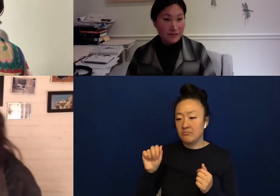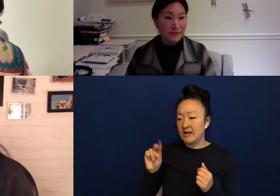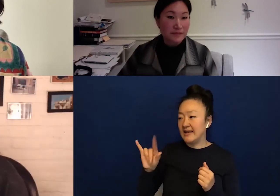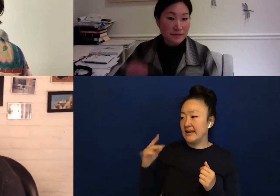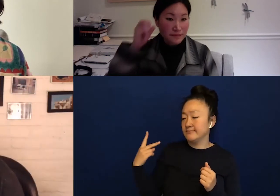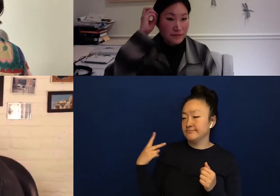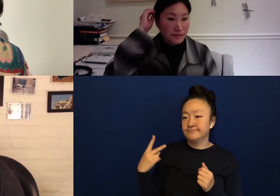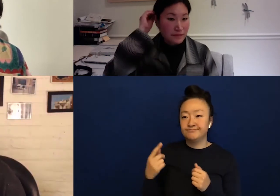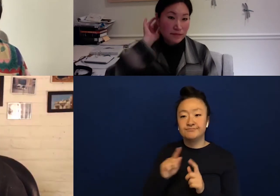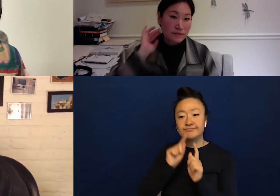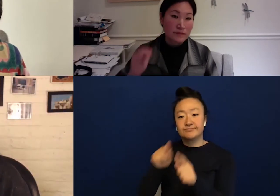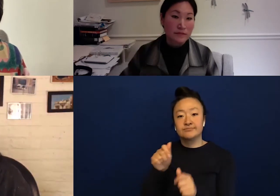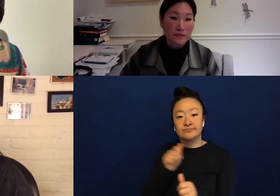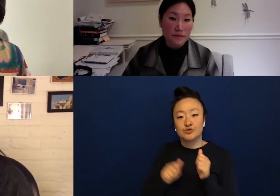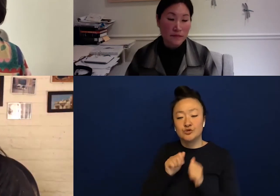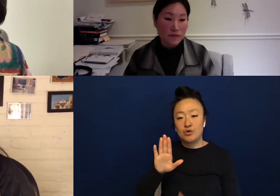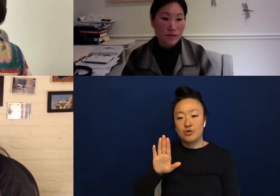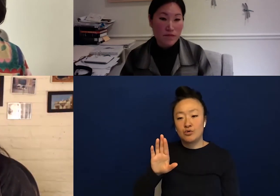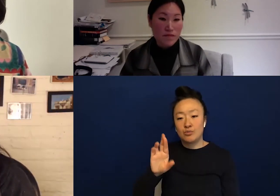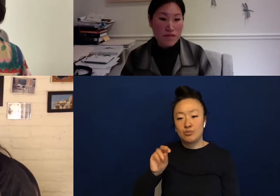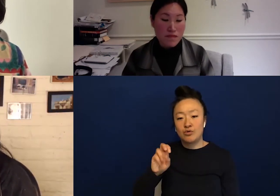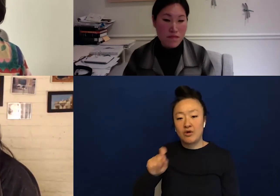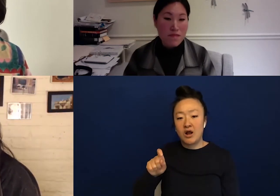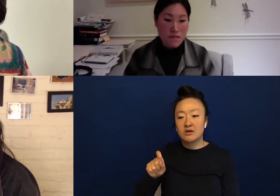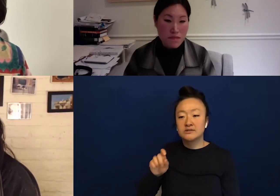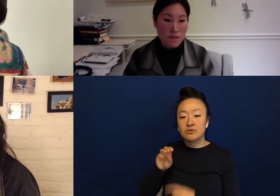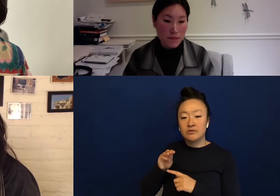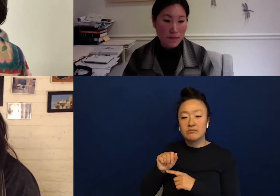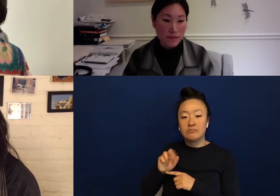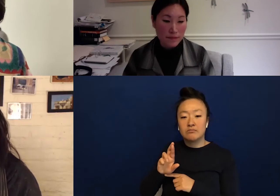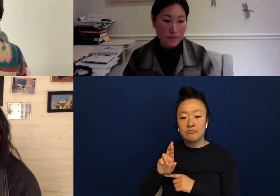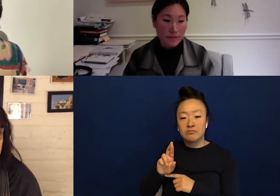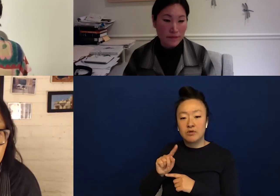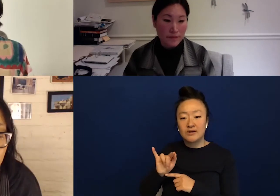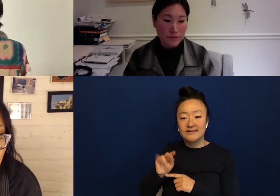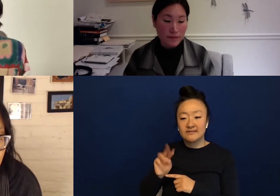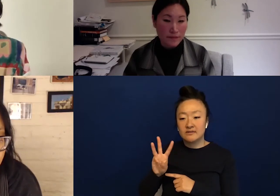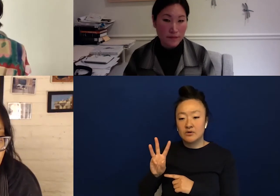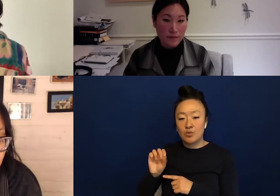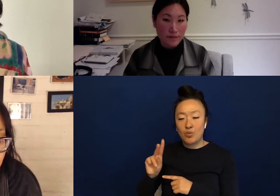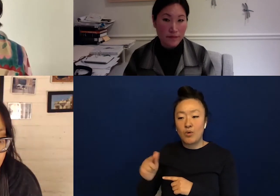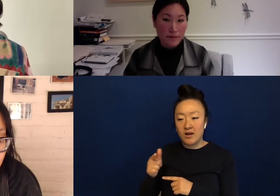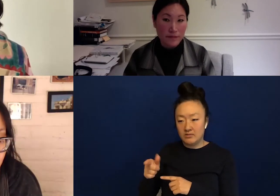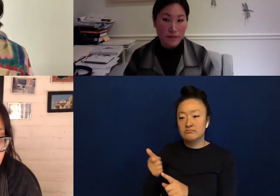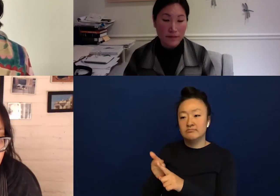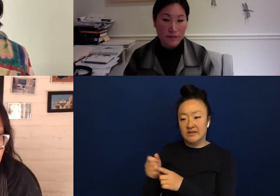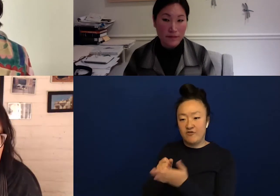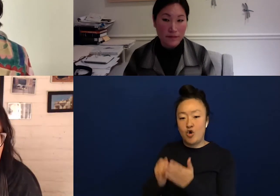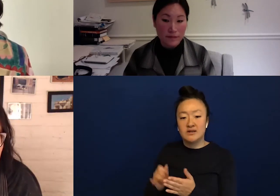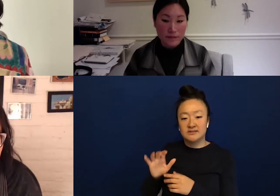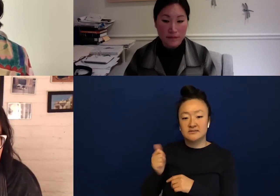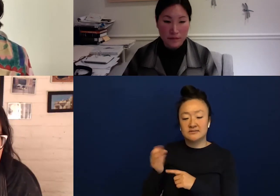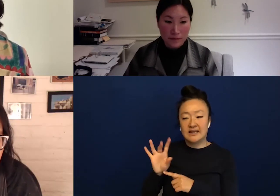show in the Bronx with Martin Wong, who is another artist of the 80s who